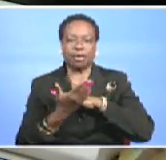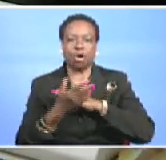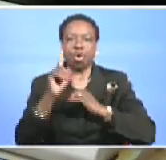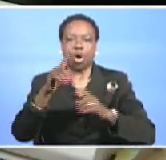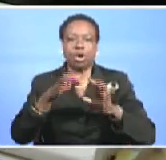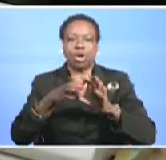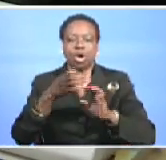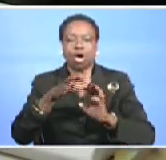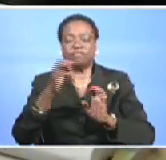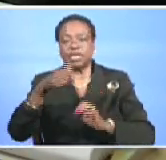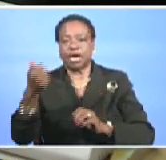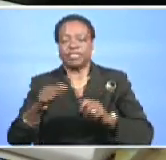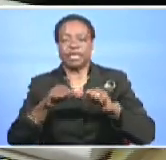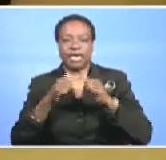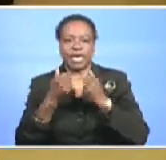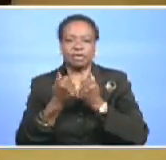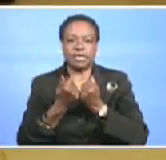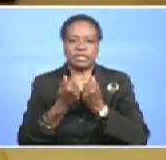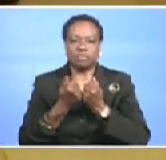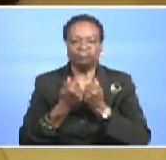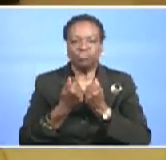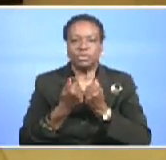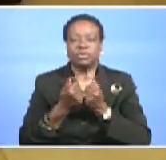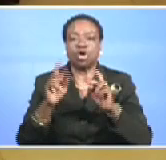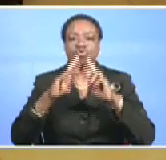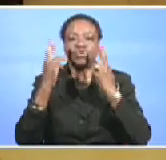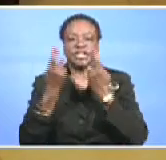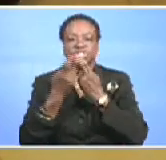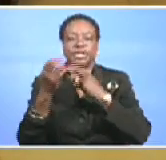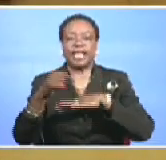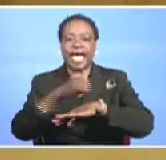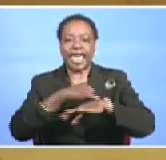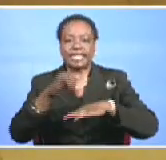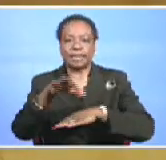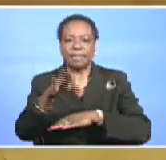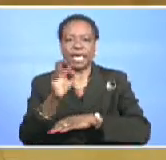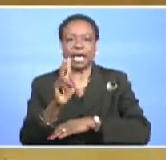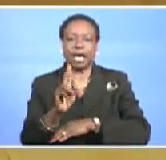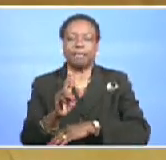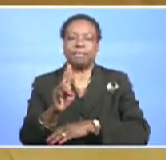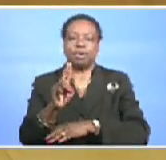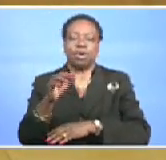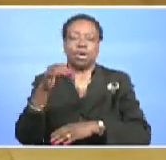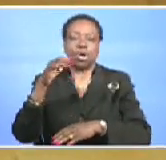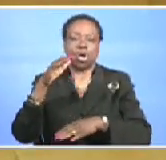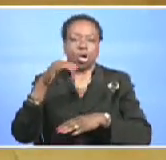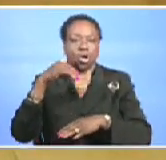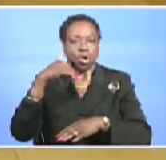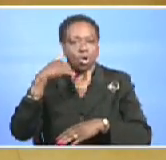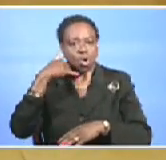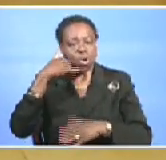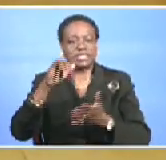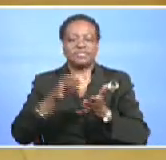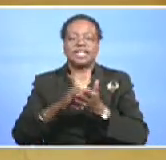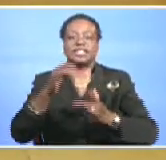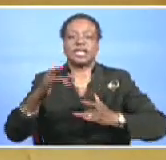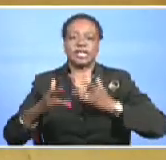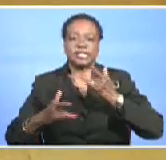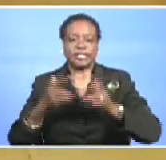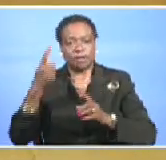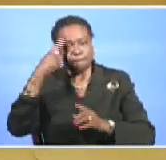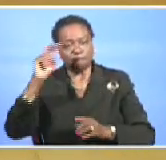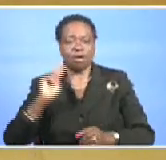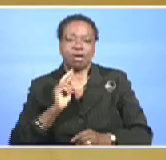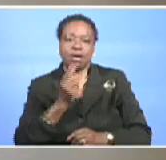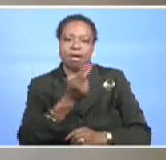the other locales, regional locations are picking up calls, and certainly that is a concern for us,